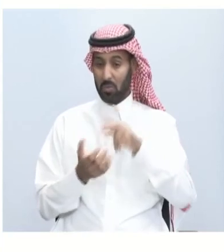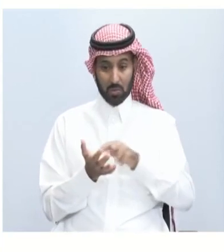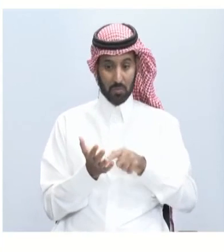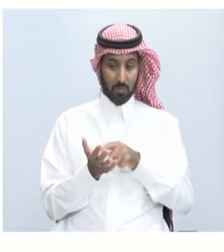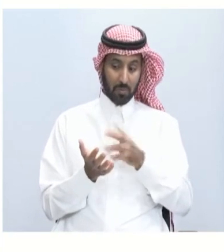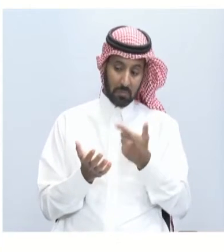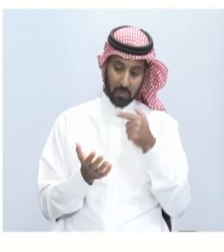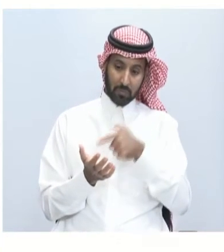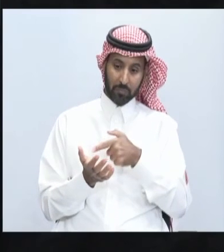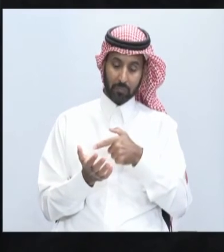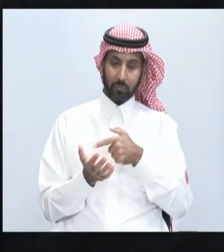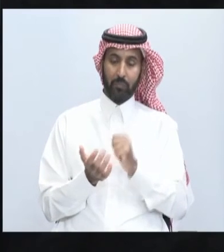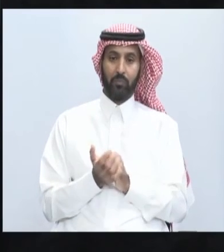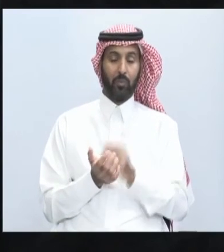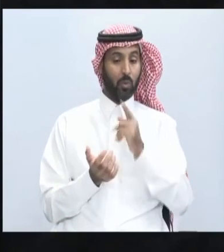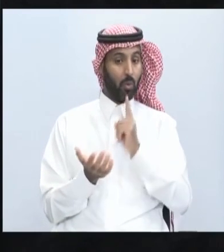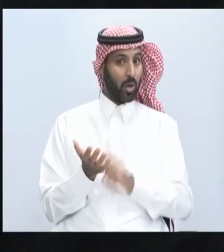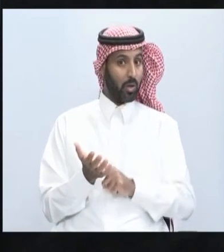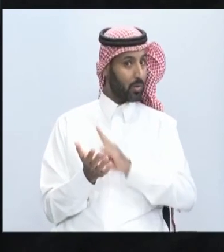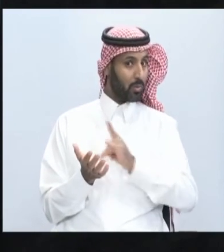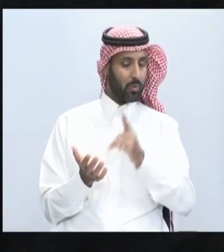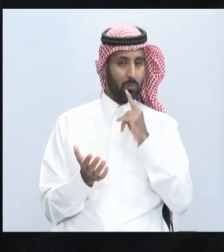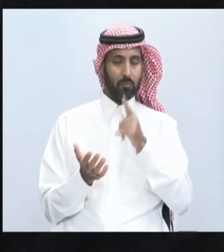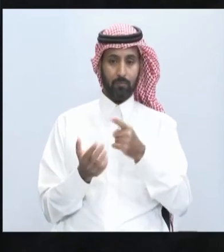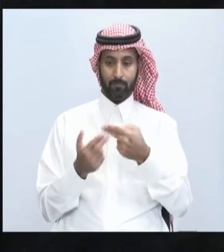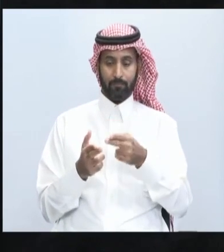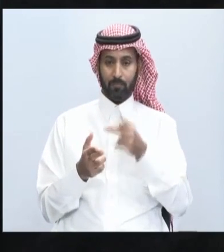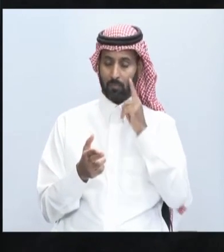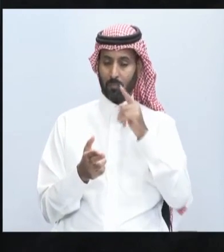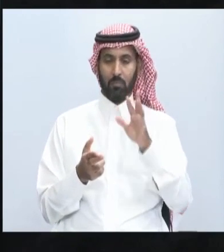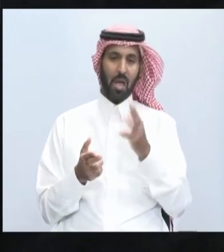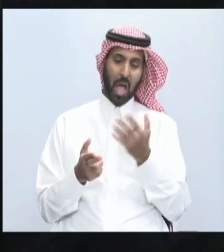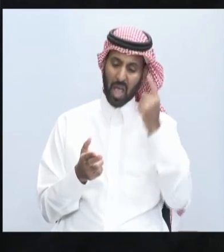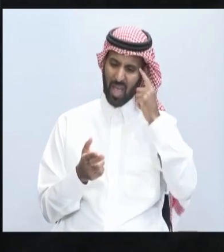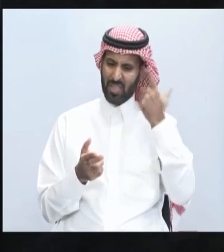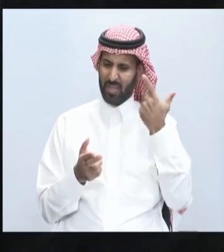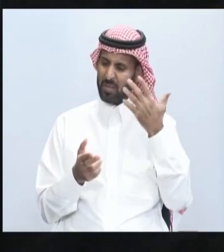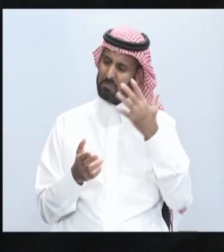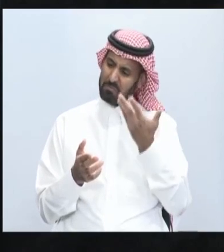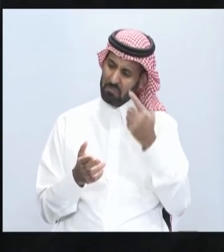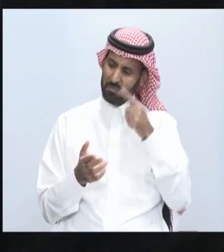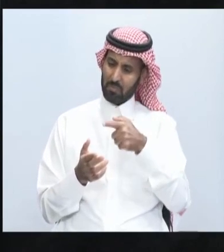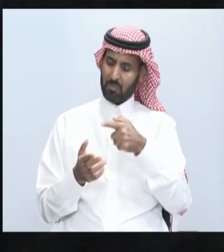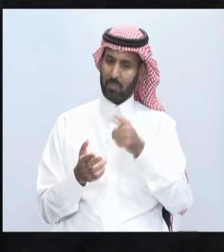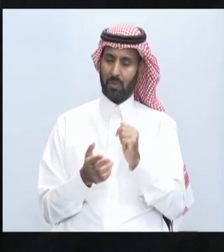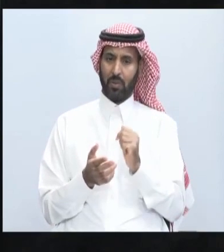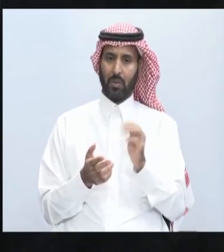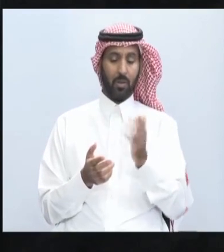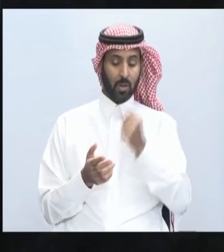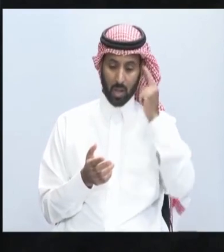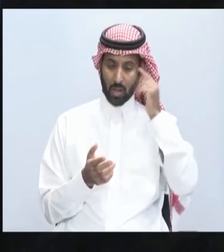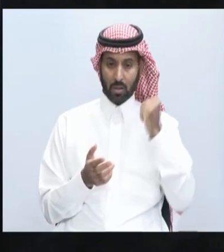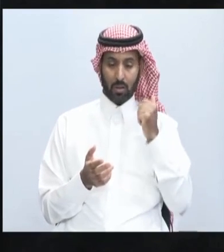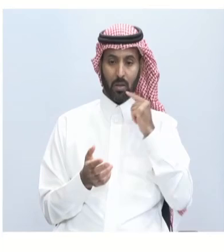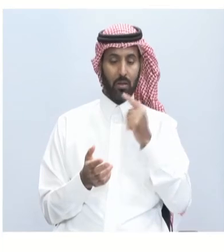calculator. So if you're not sure, you can begin your answer with I think. And if you don't know,